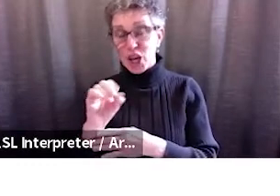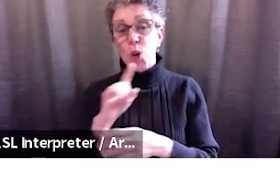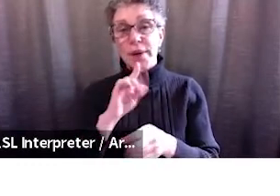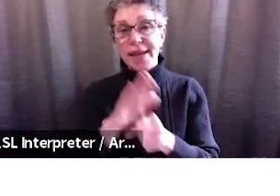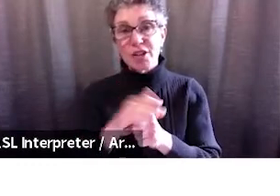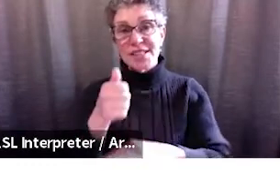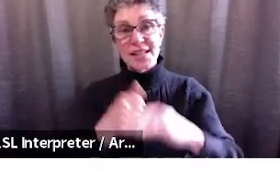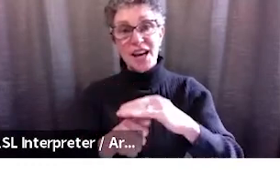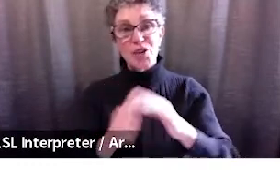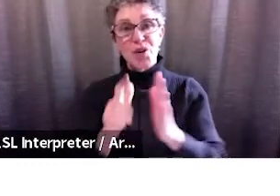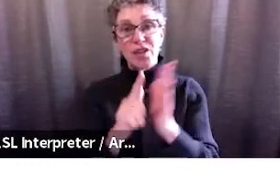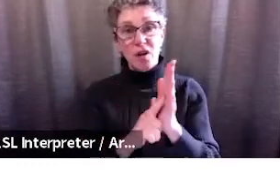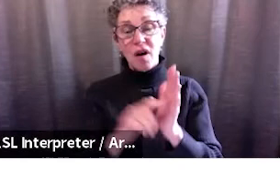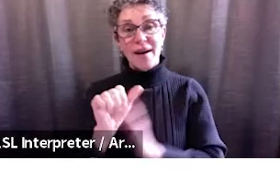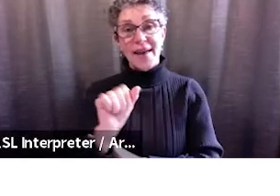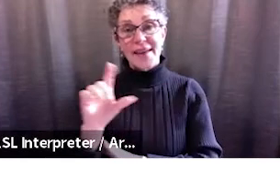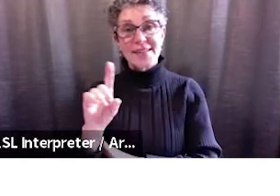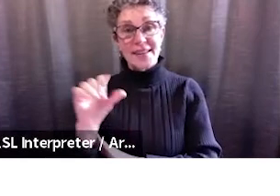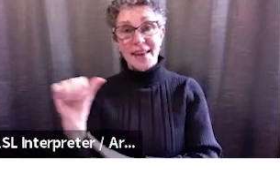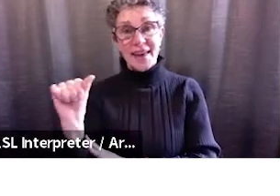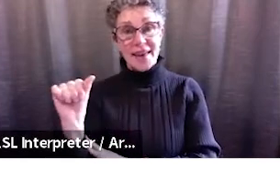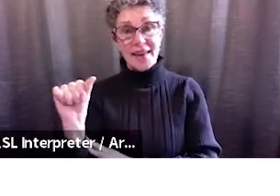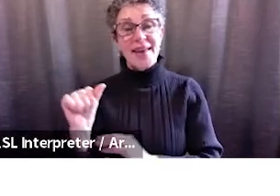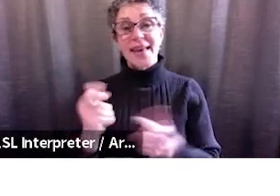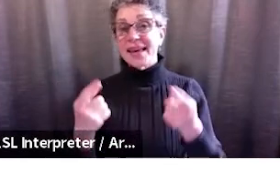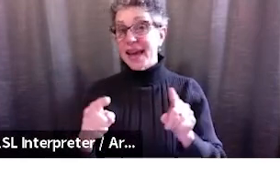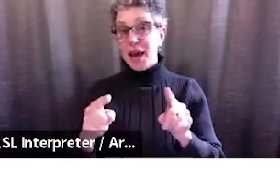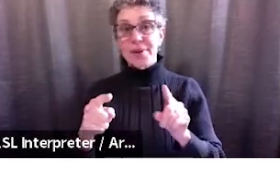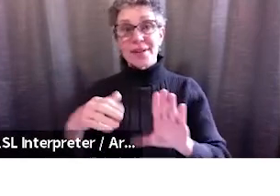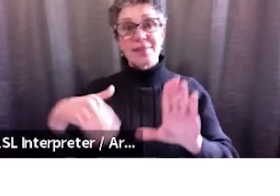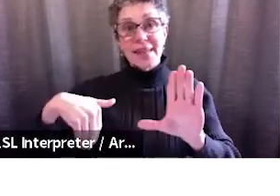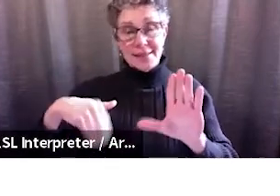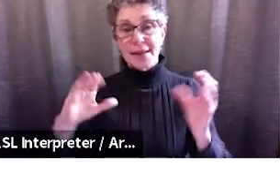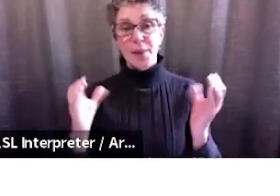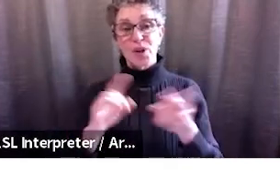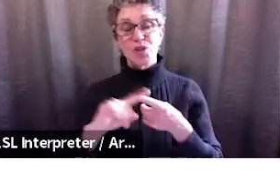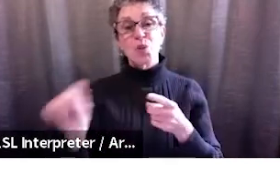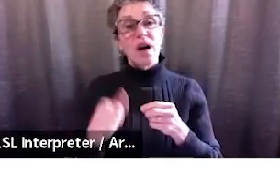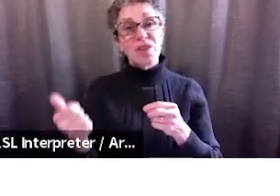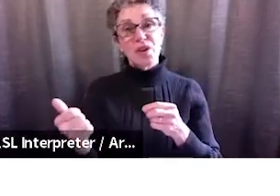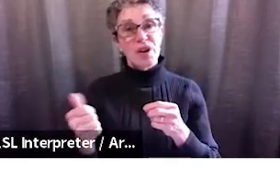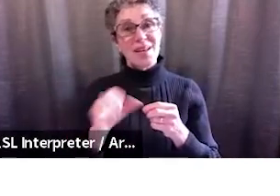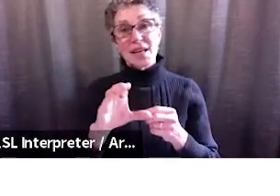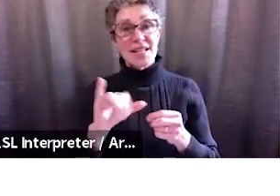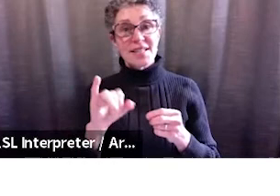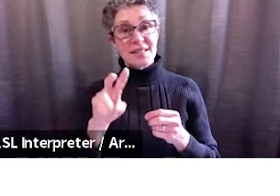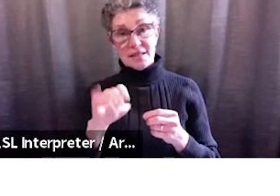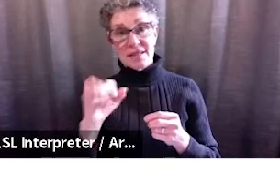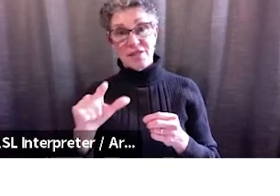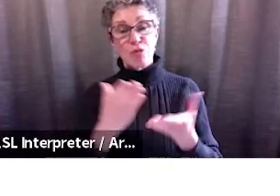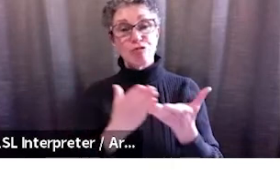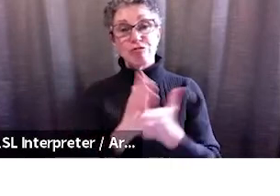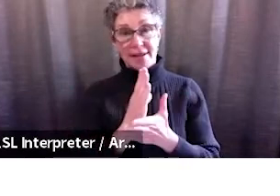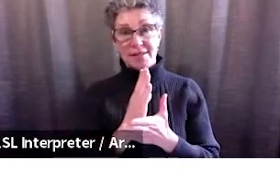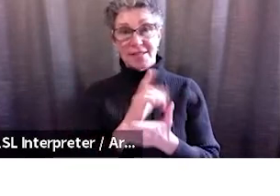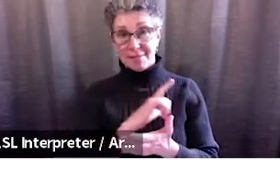is very recent history and happened late compared to civil rights legislation. However, even with the